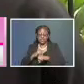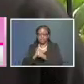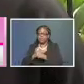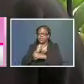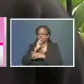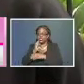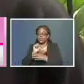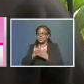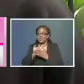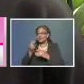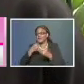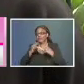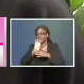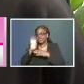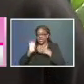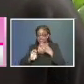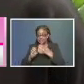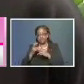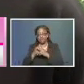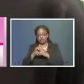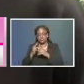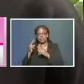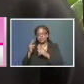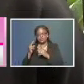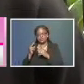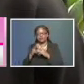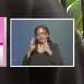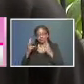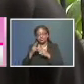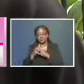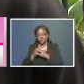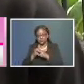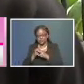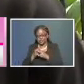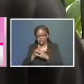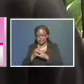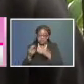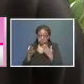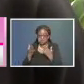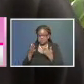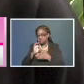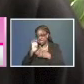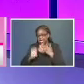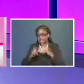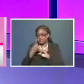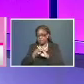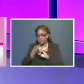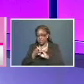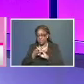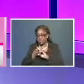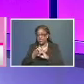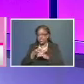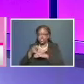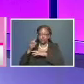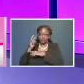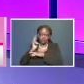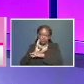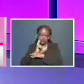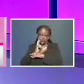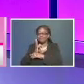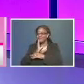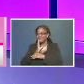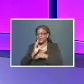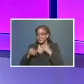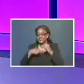process comes to an end very soon. I want to say even by the end of this month. Glover-Rolle also